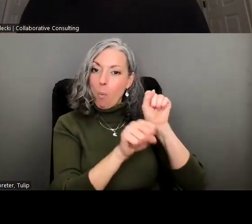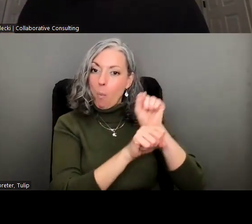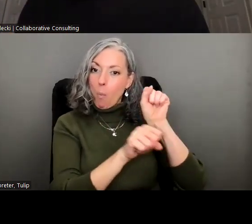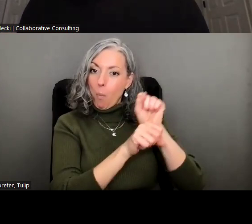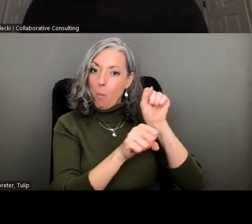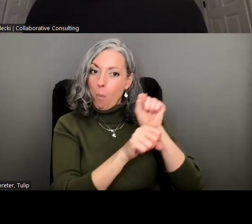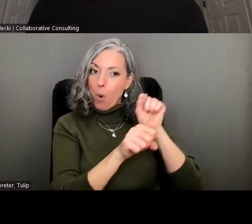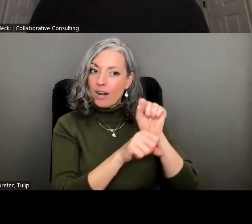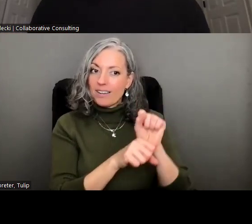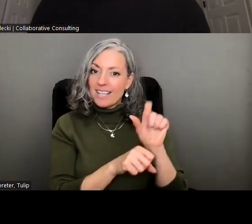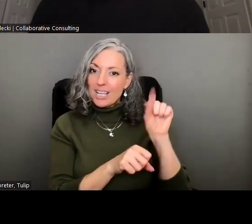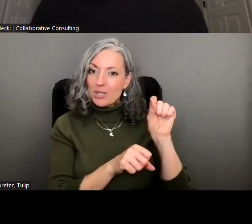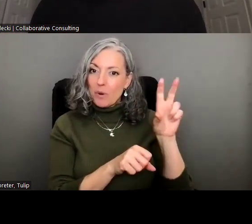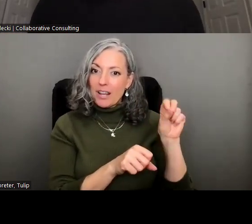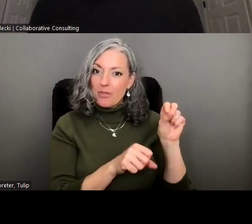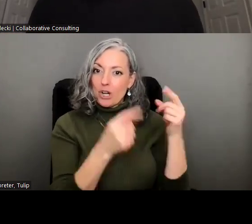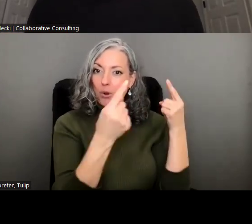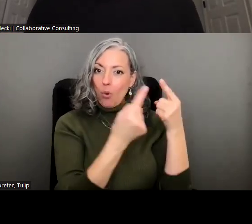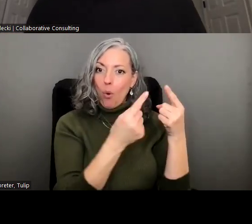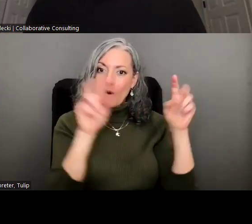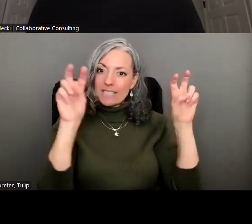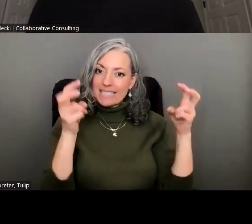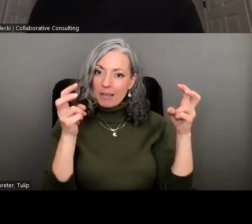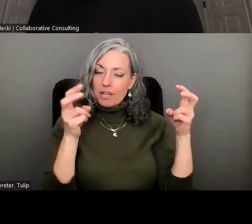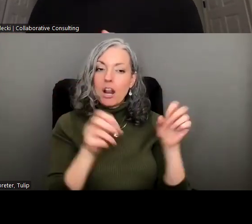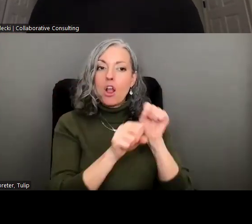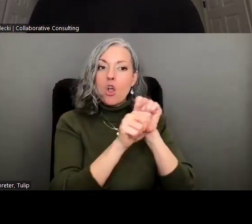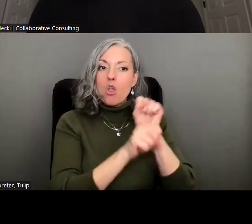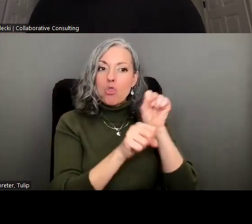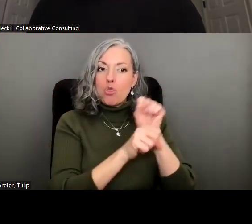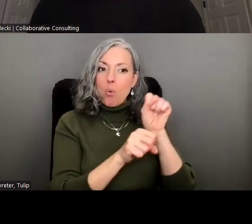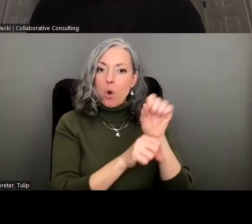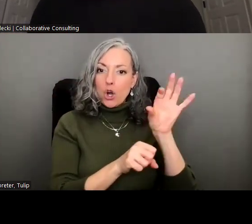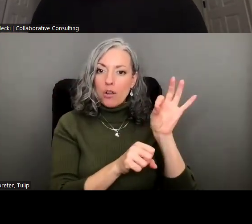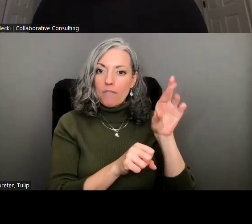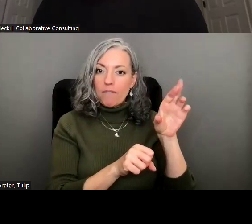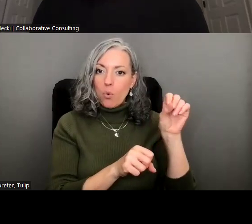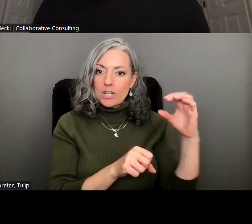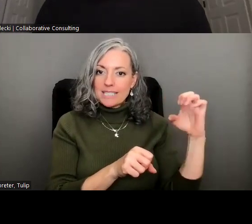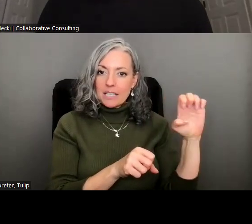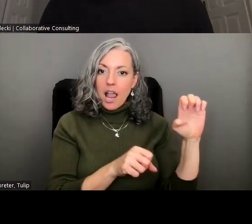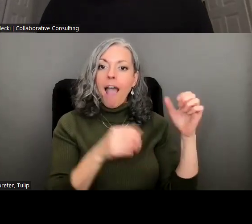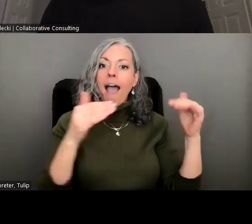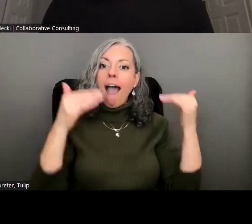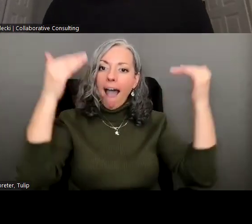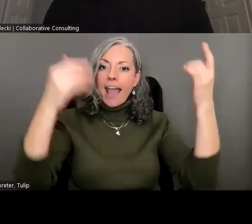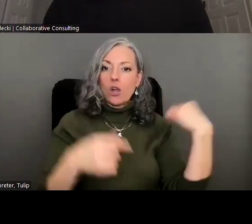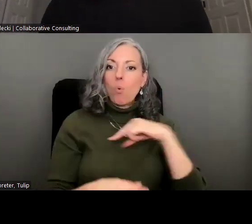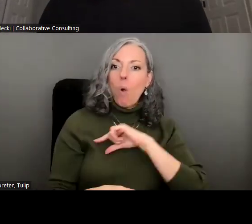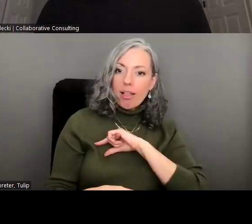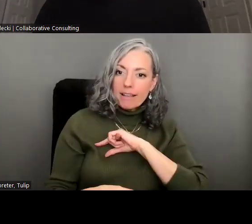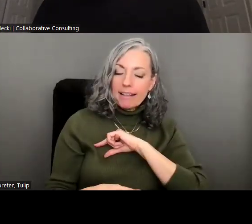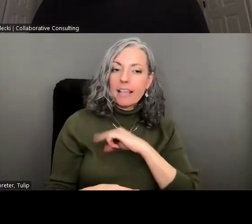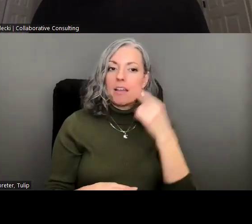The 2030 goal statement here is that the workforce of the California Aging Network provides high quality, culturally and